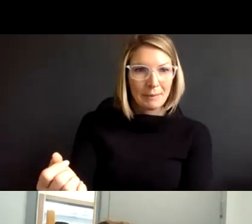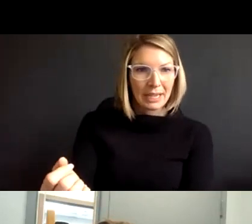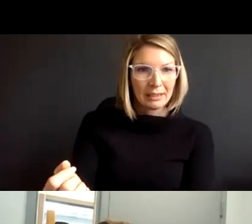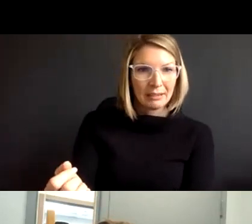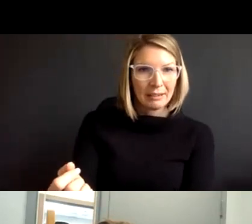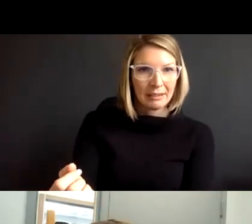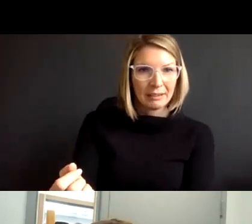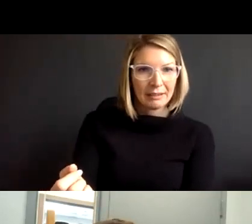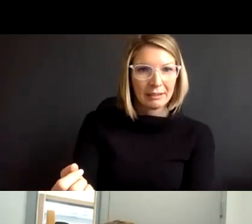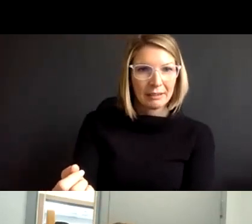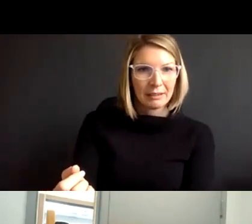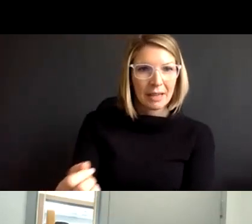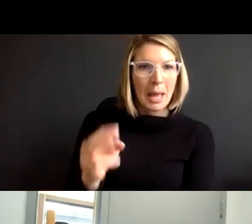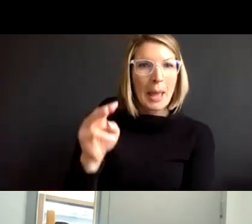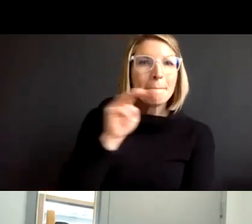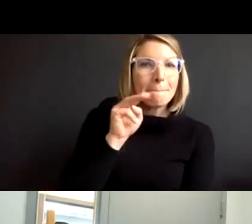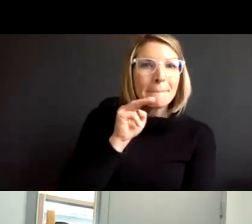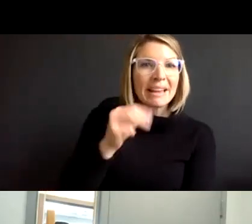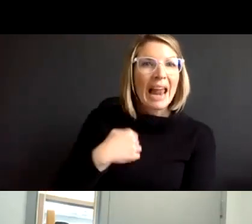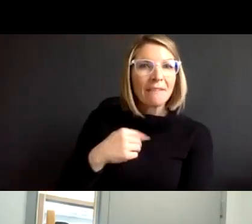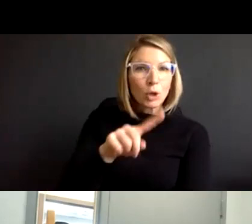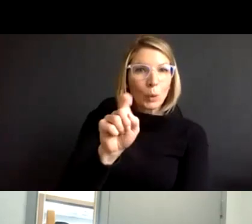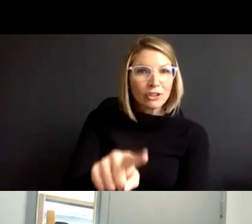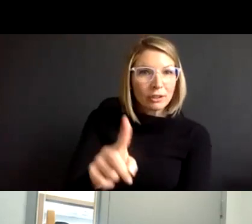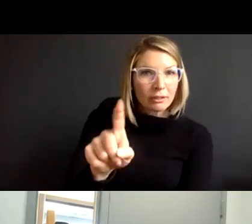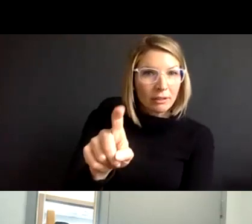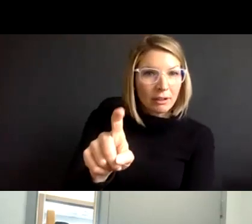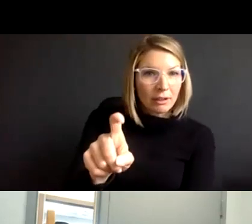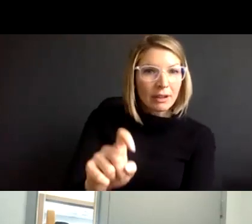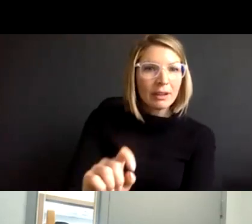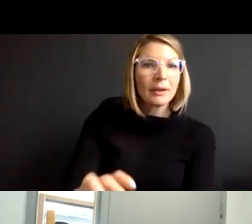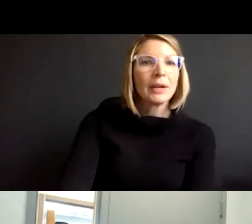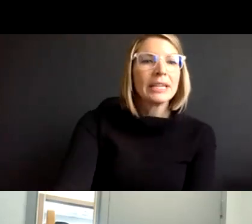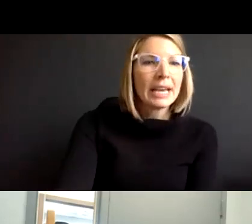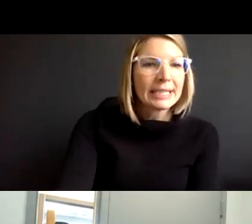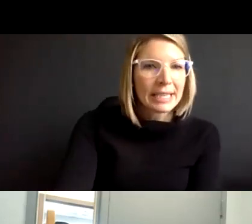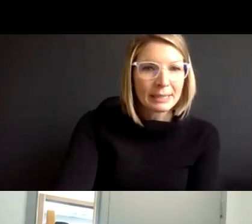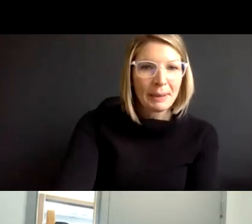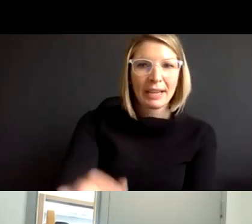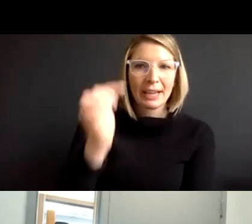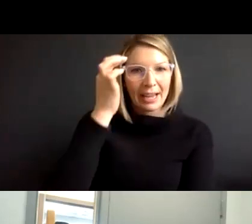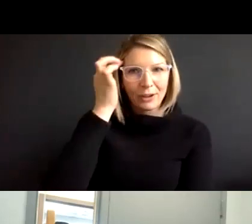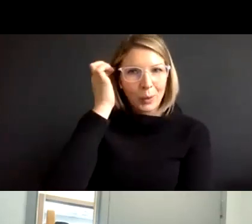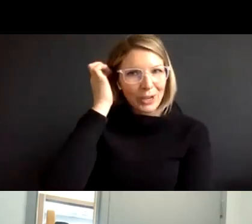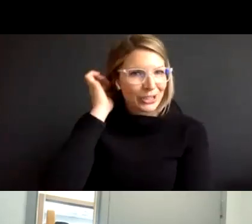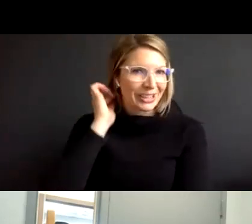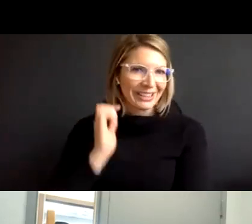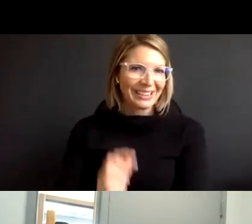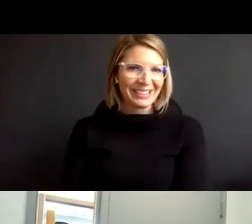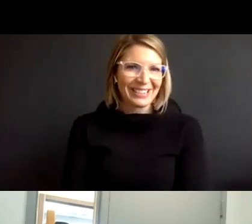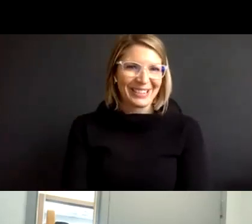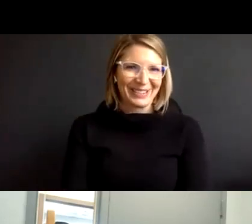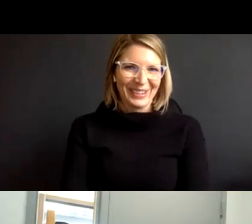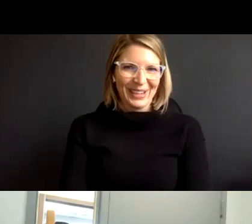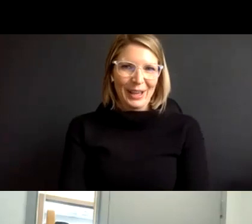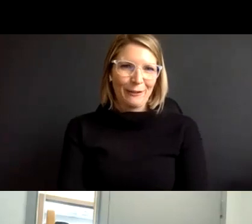Or Megan? Megan? No questions? Yes, Megan, I have a question.